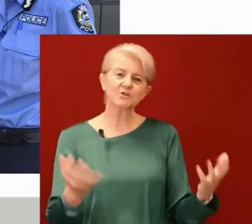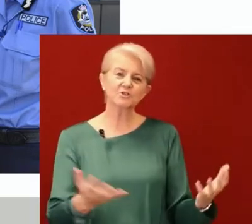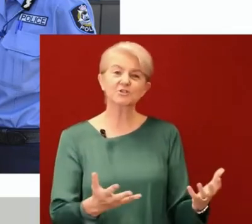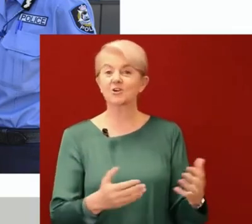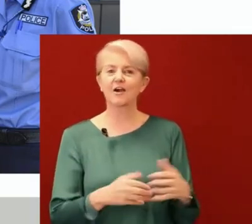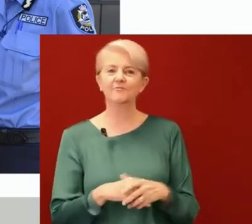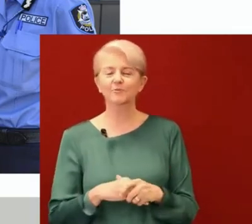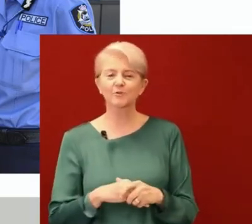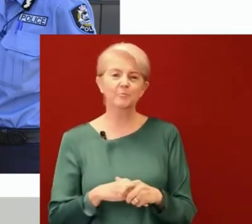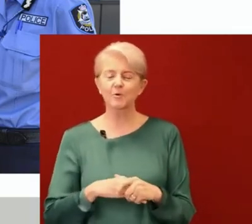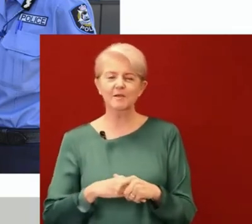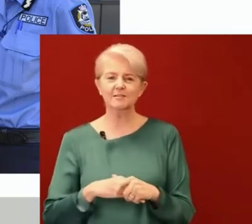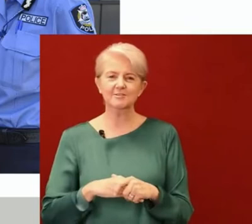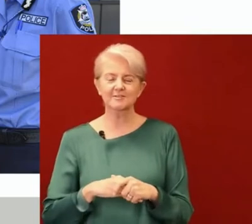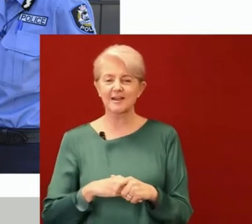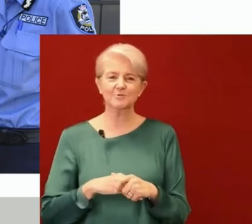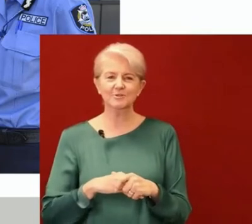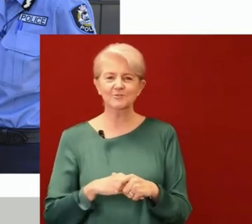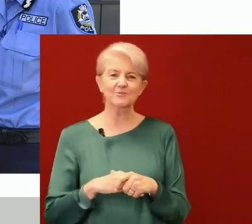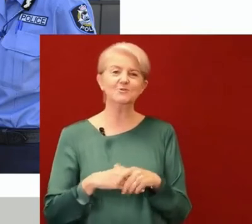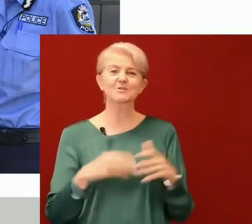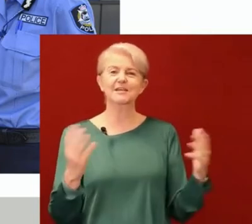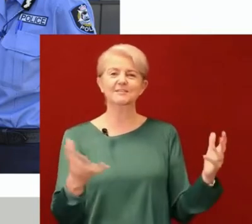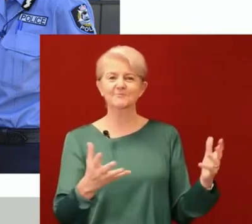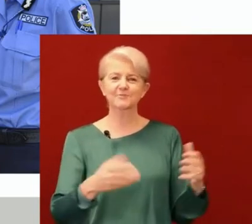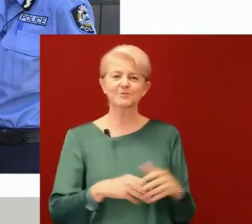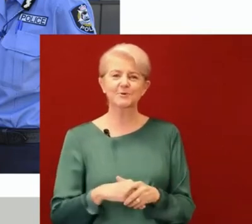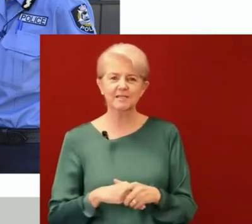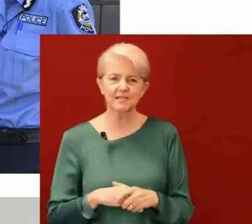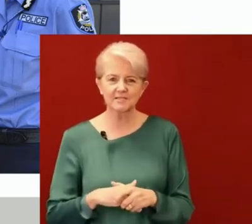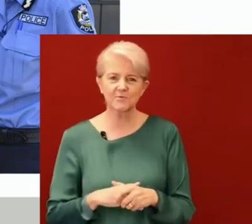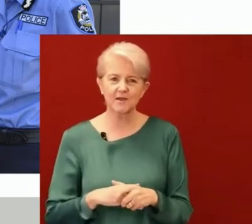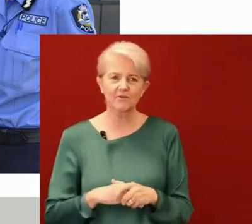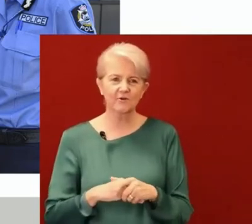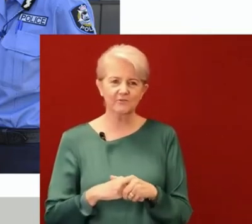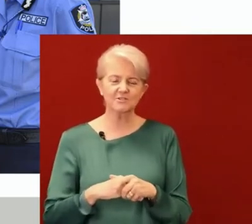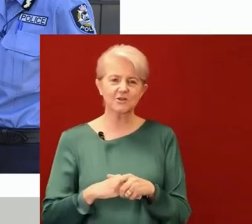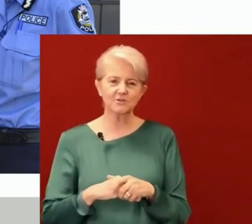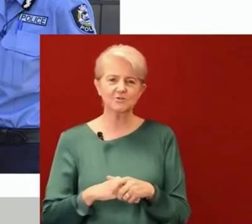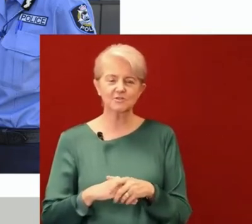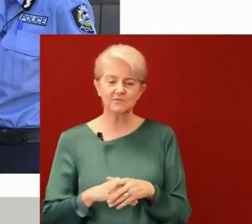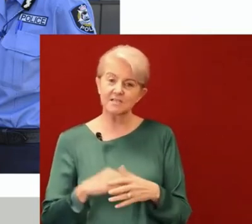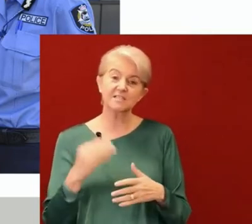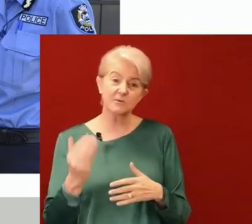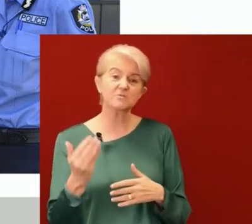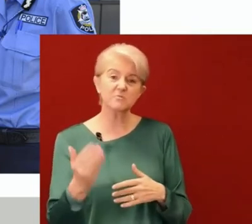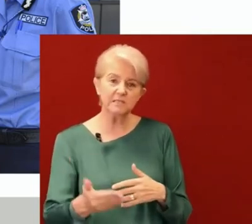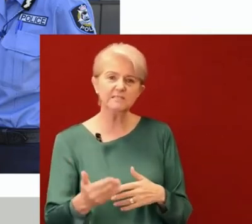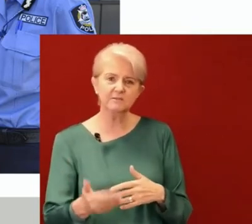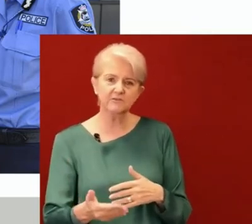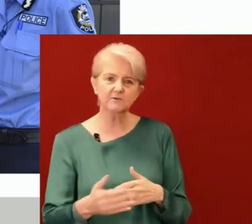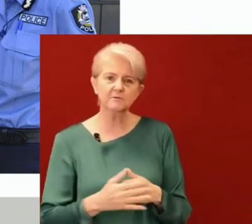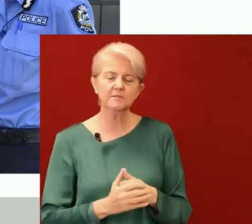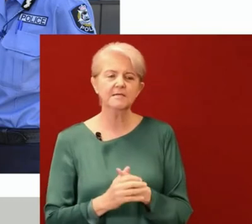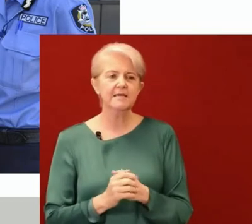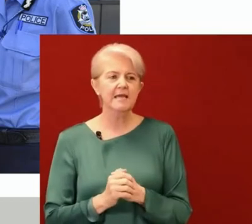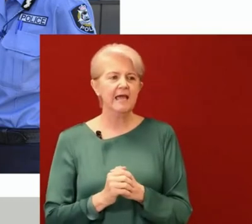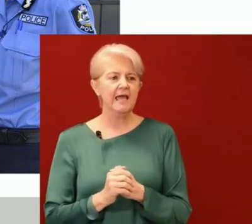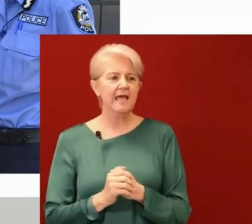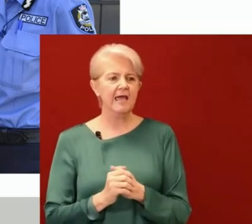was I going to stifle the boys' natural enthusiasm for doing things around the office, those sorts of things. That was really